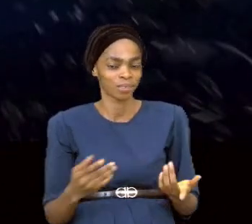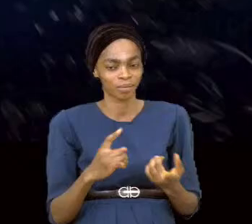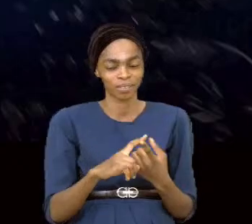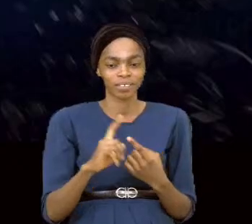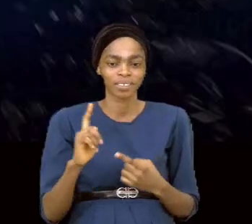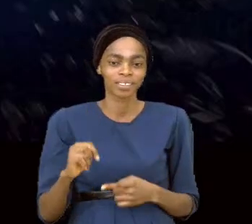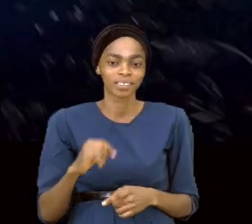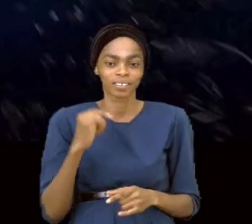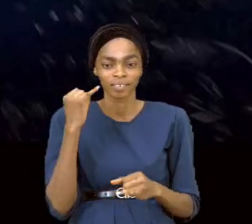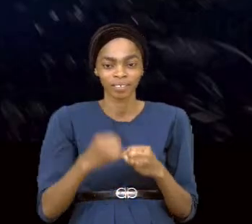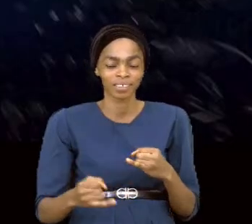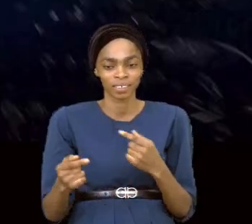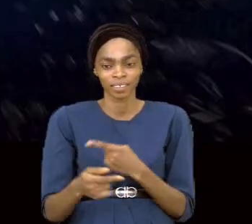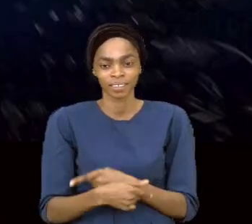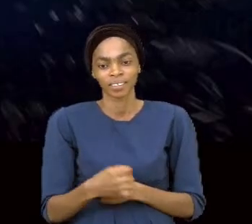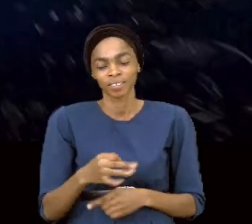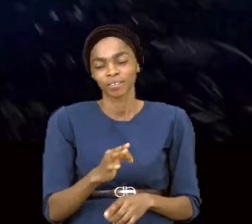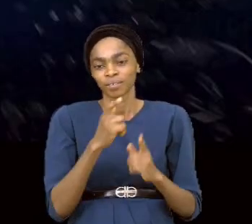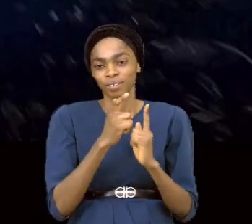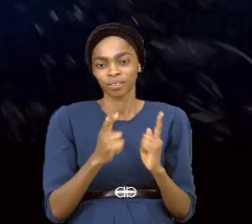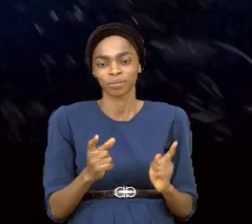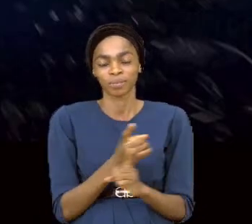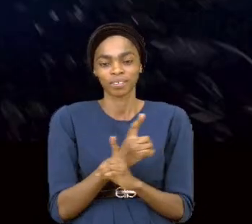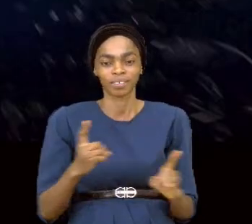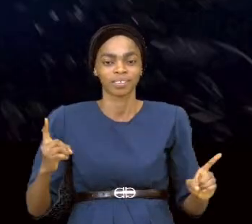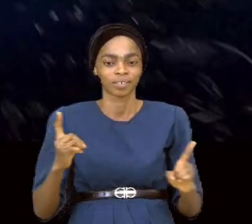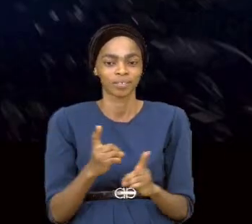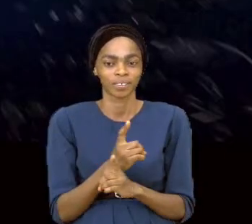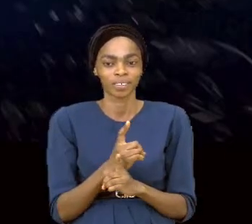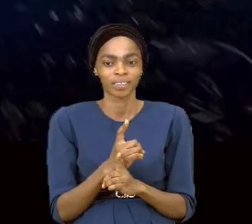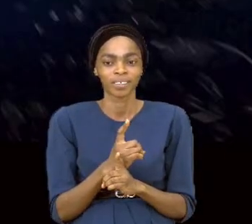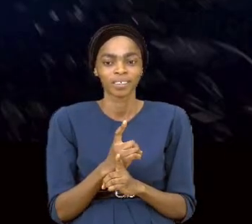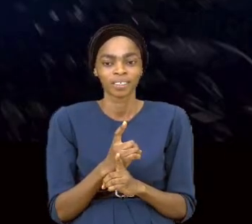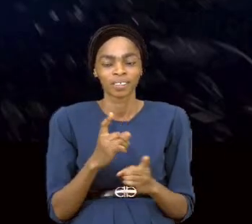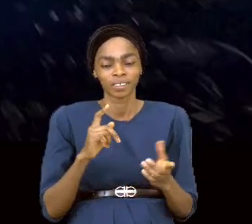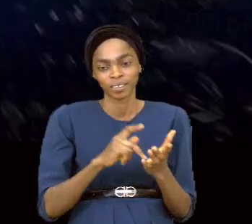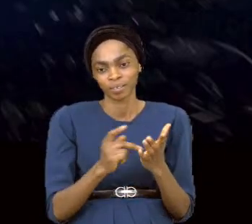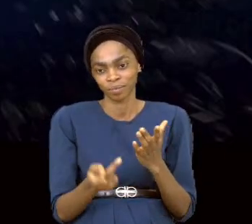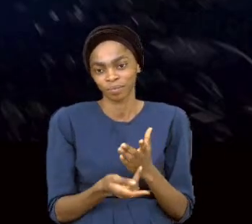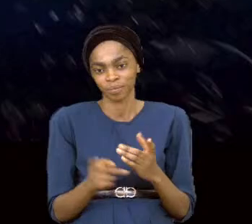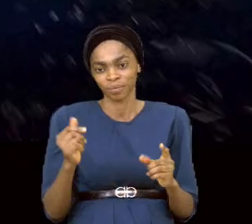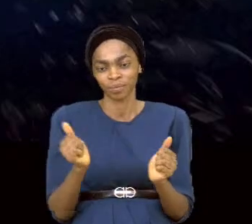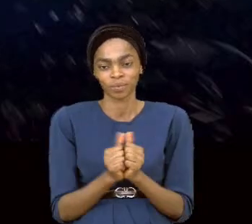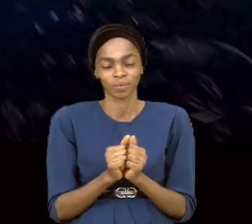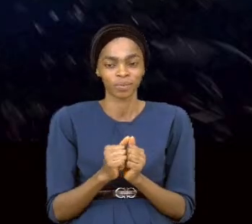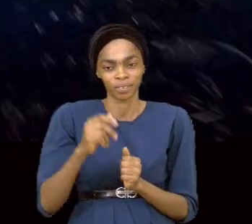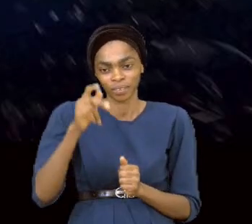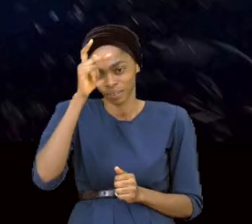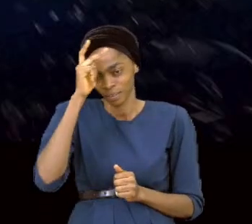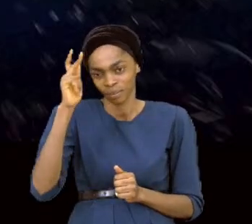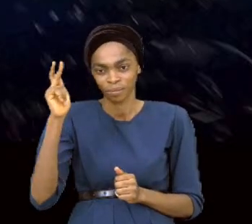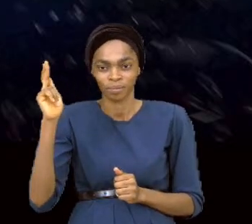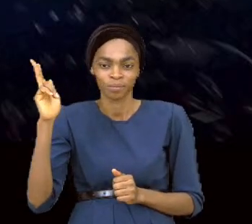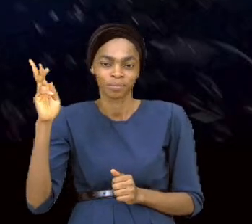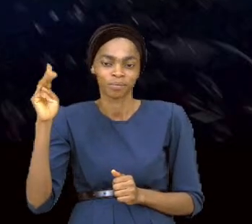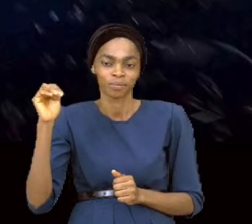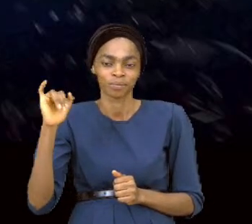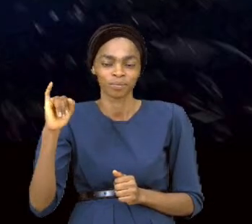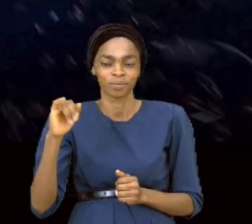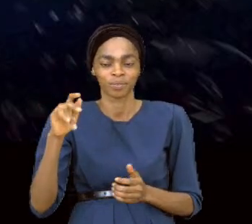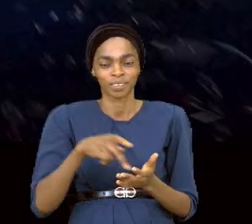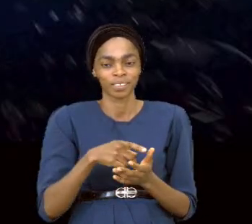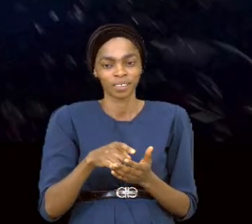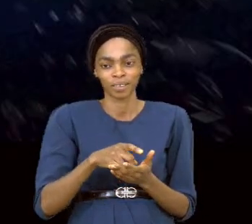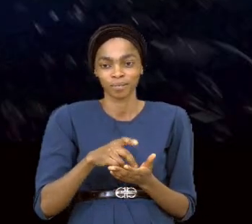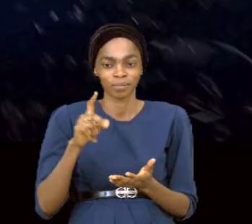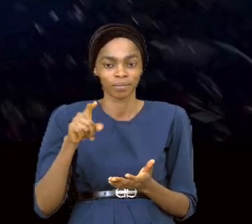the Supernatural Deliverance Global Crusade with Kumuyi. In Psalm 44 verse 4, the Bible says, Thou art